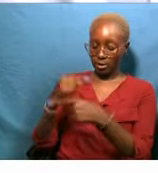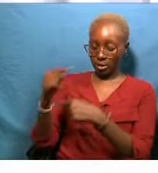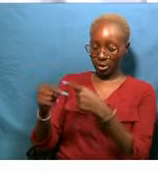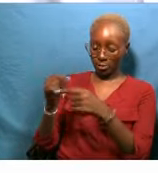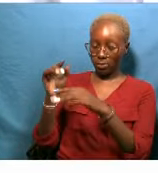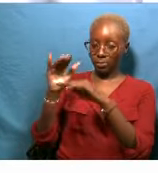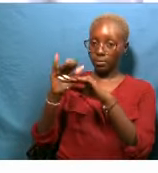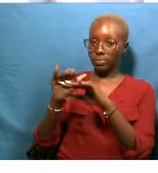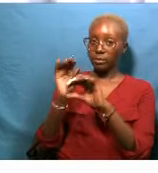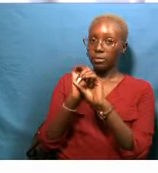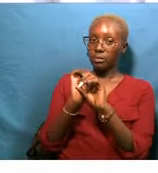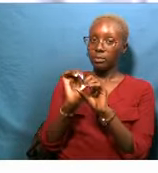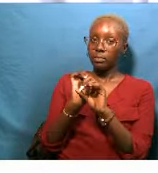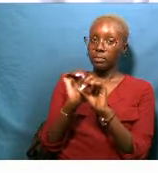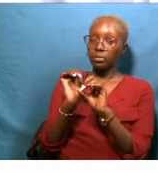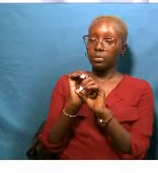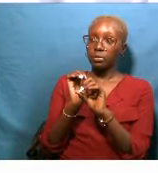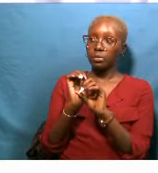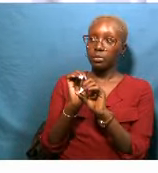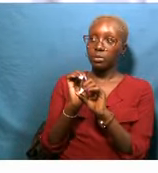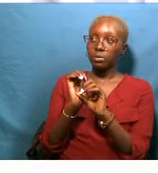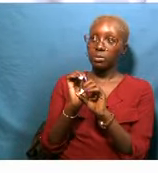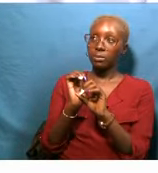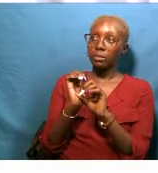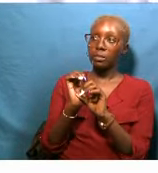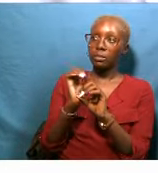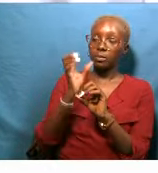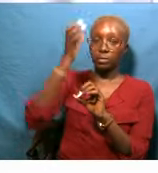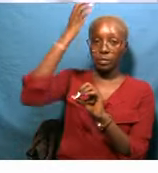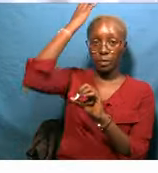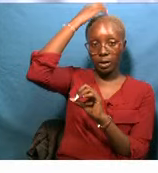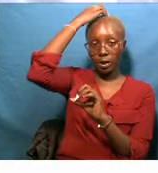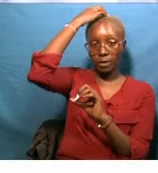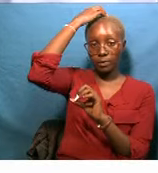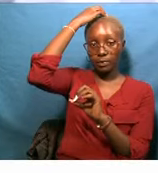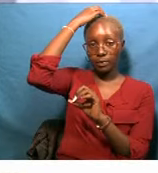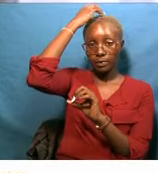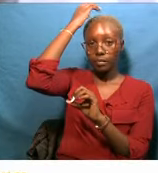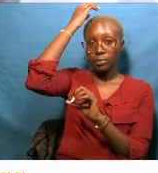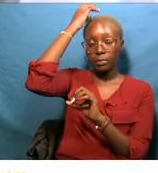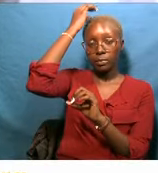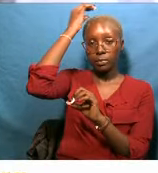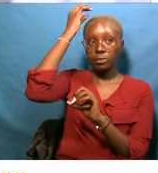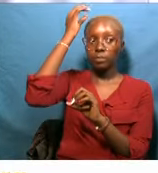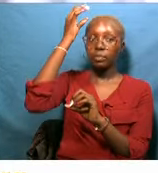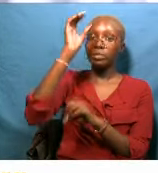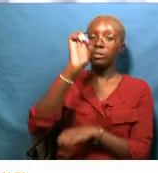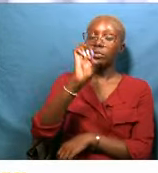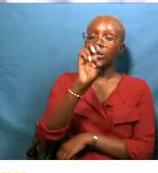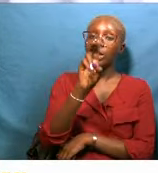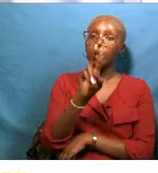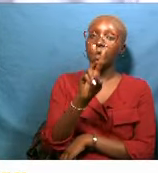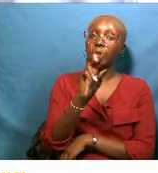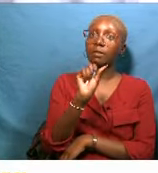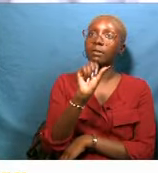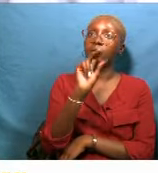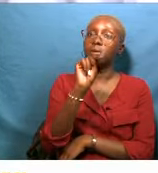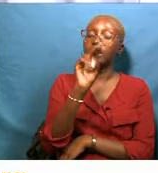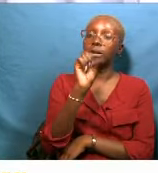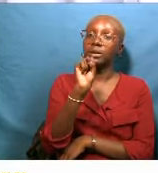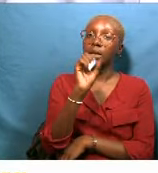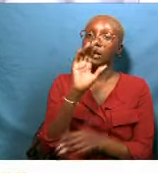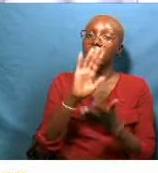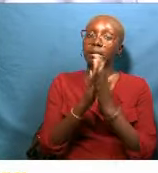induct the Reverend Canon, very Reverend Canon Evans Omolo, as an